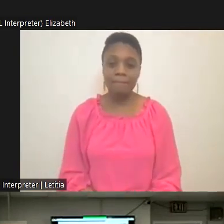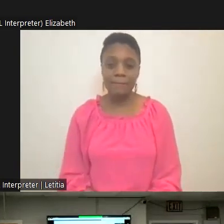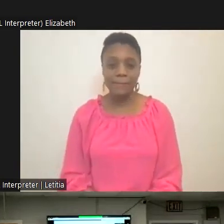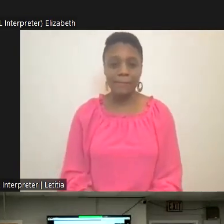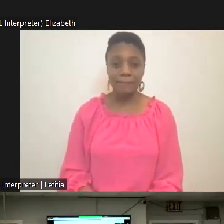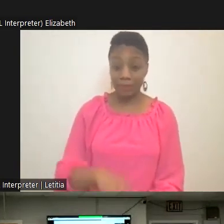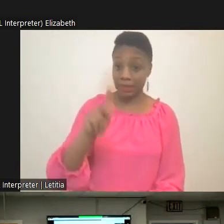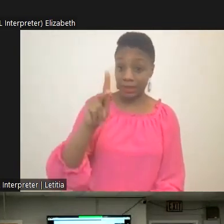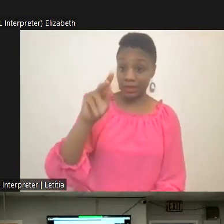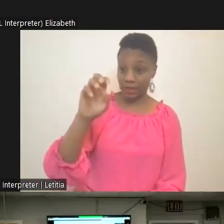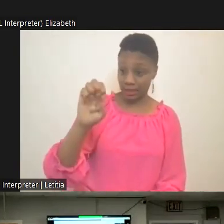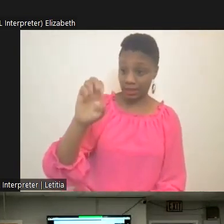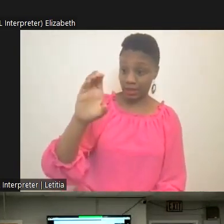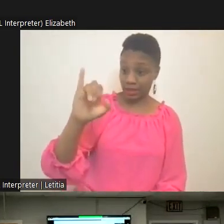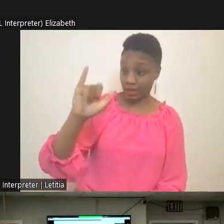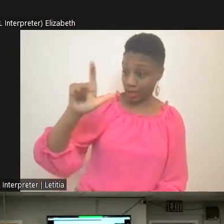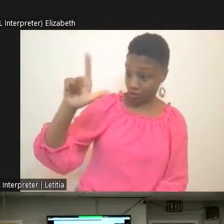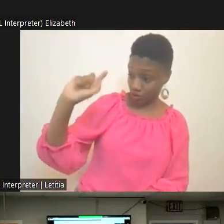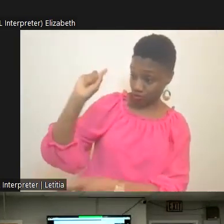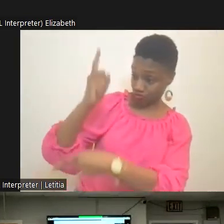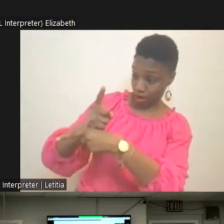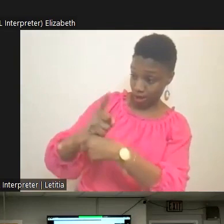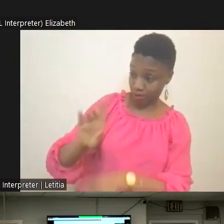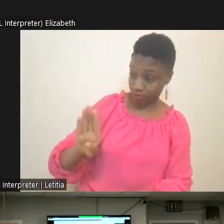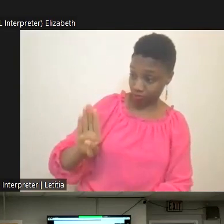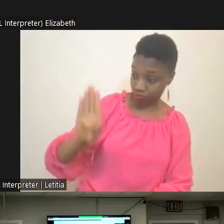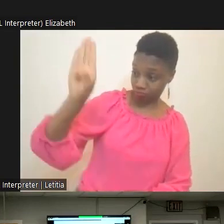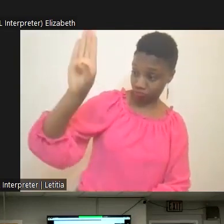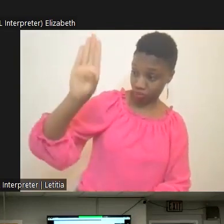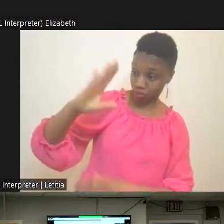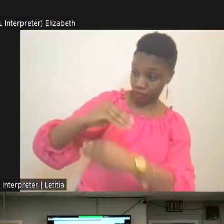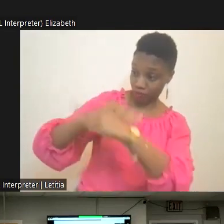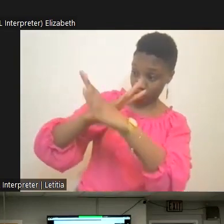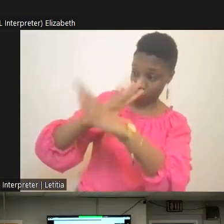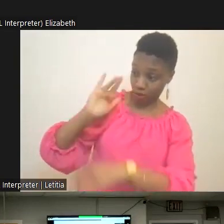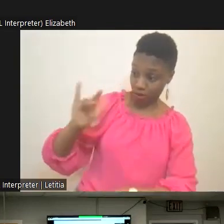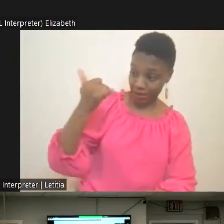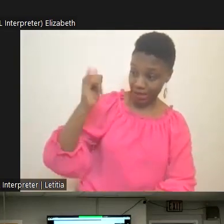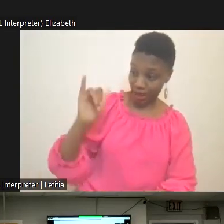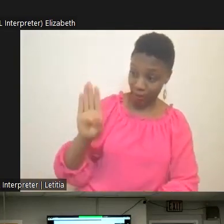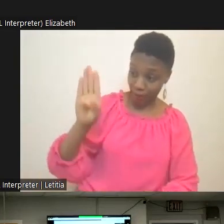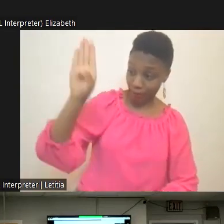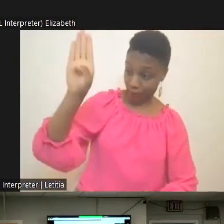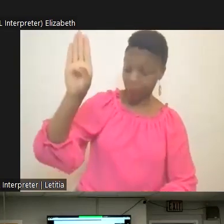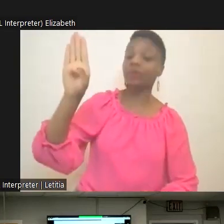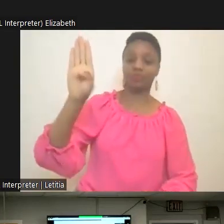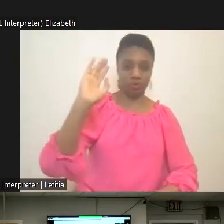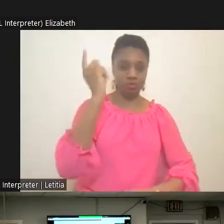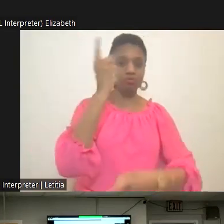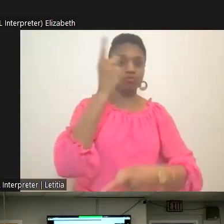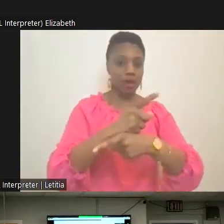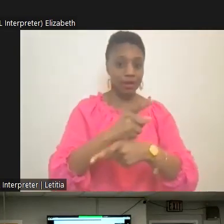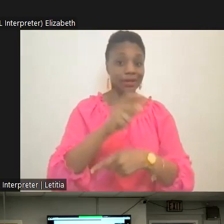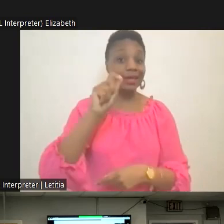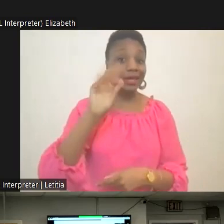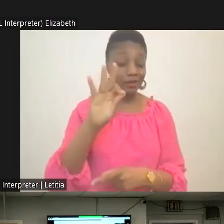Right, Kessel, raise their hand virtually. Yes, you can raise your hand if you would like to make a verbal comment,